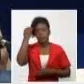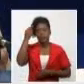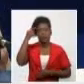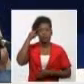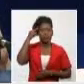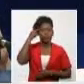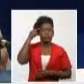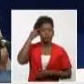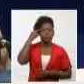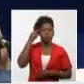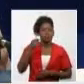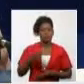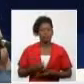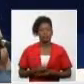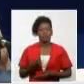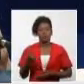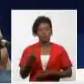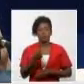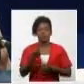manifestations,